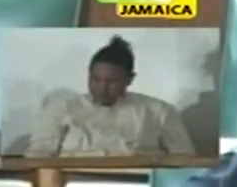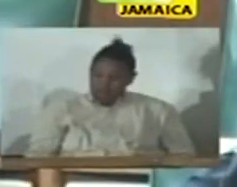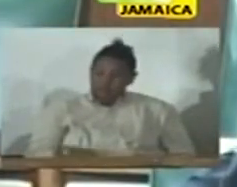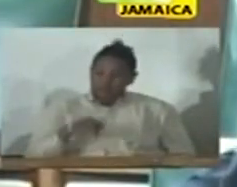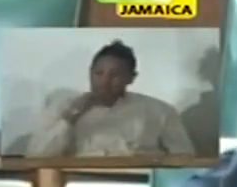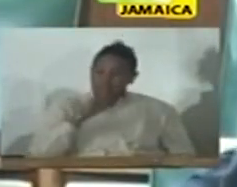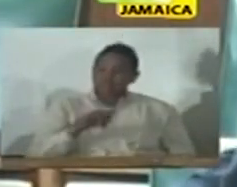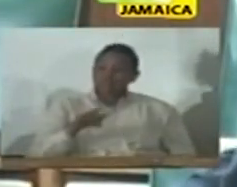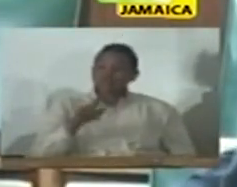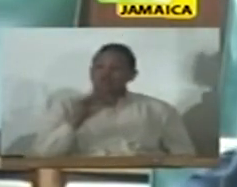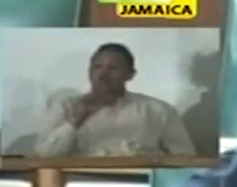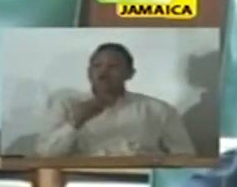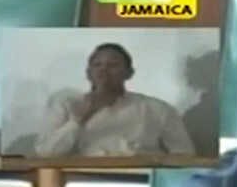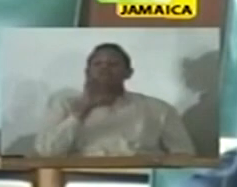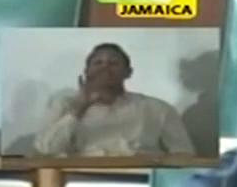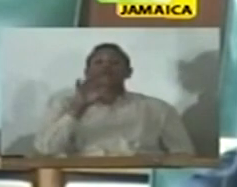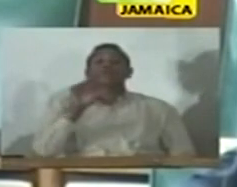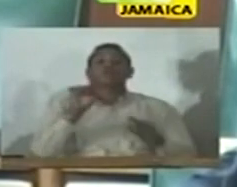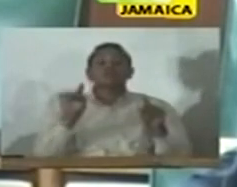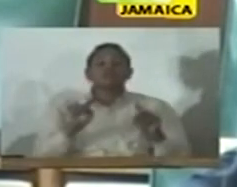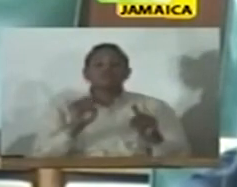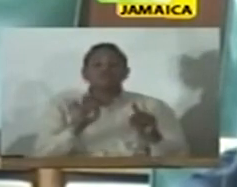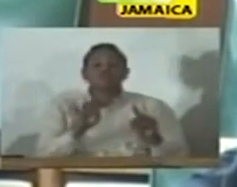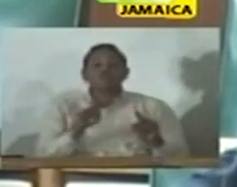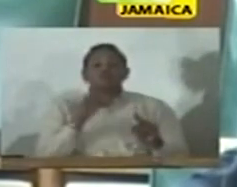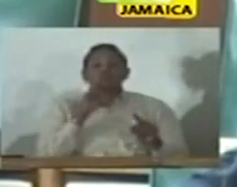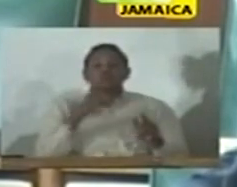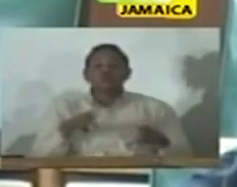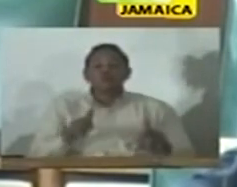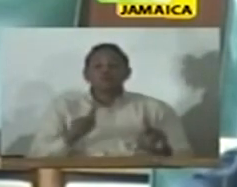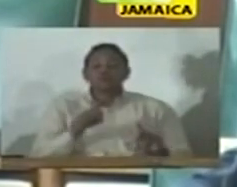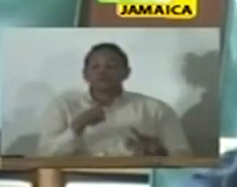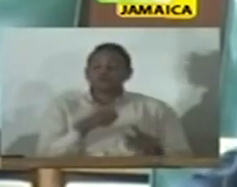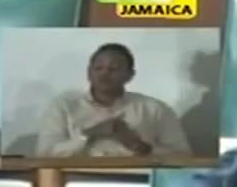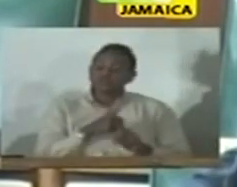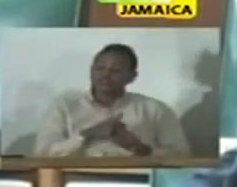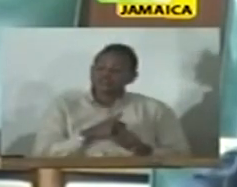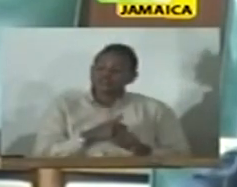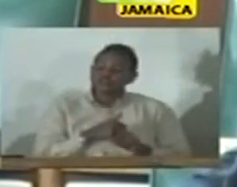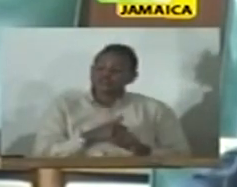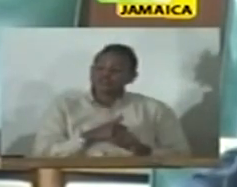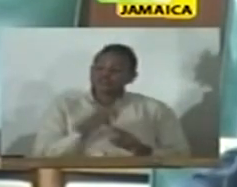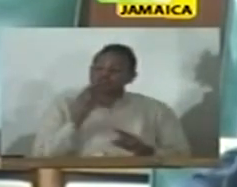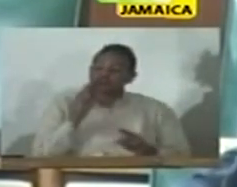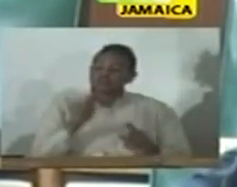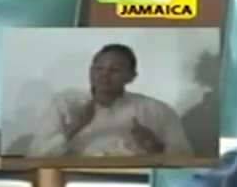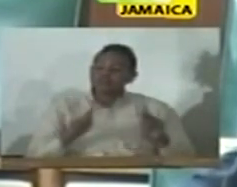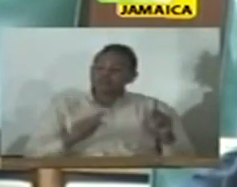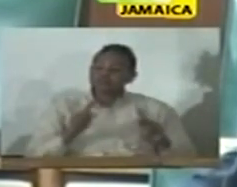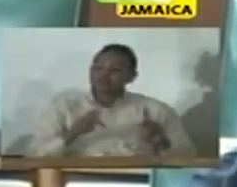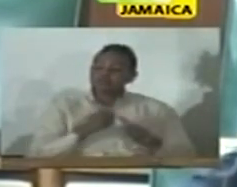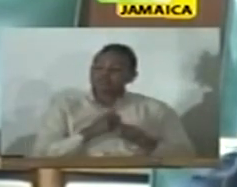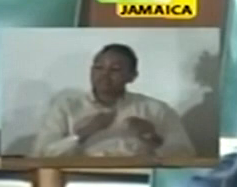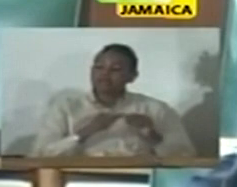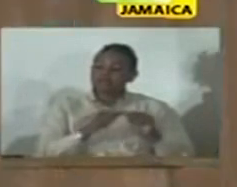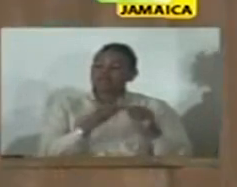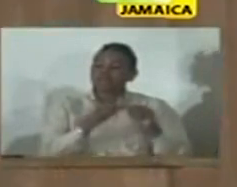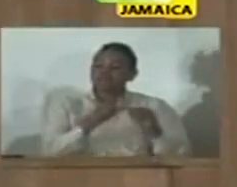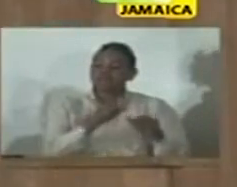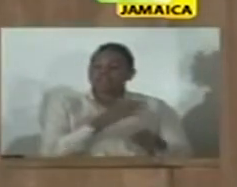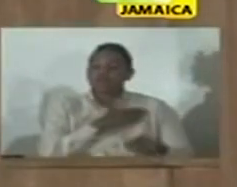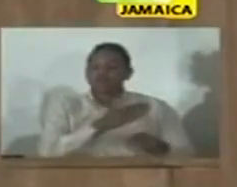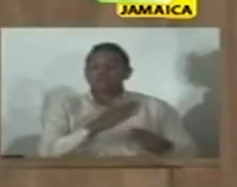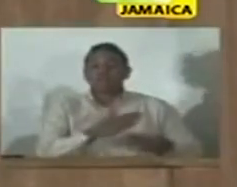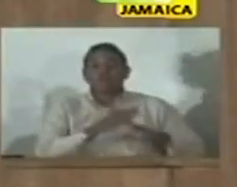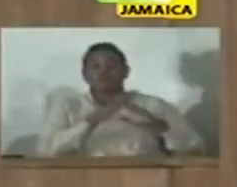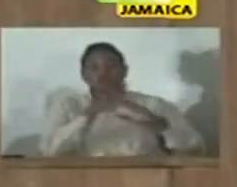yet for section 43.4, which permits you to treat with persons who are persistently and willfully obstructing